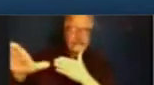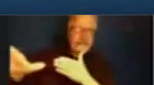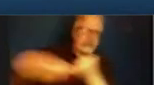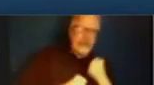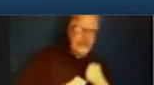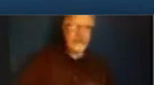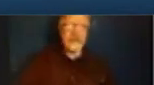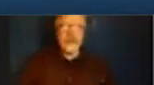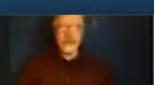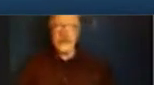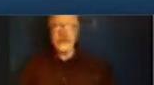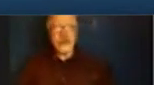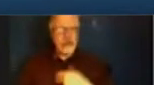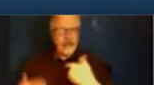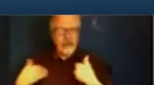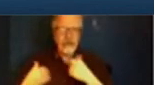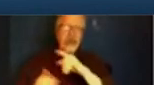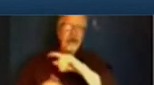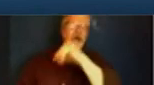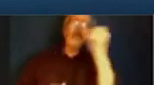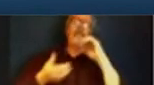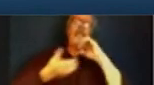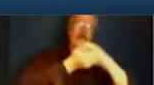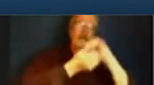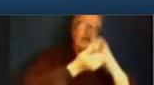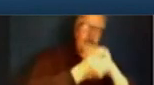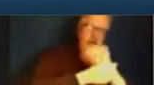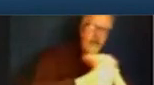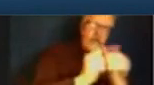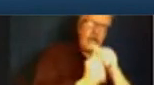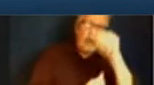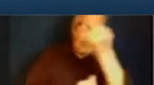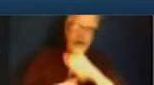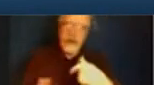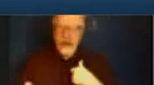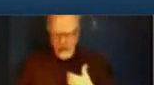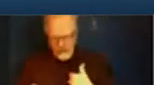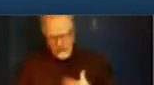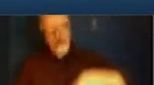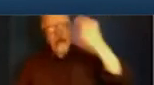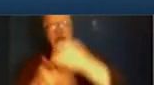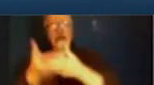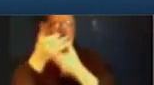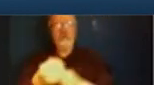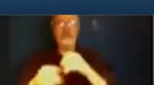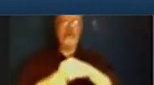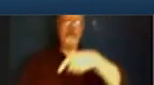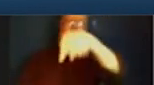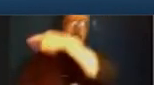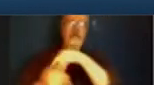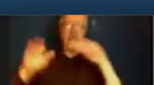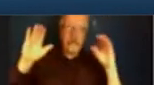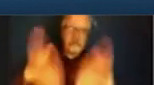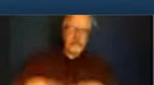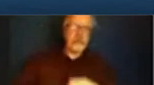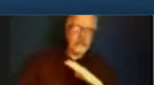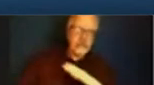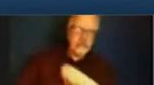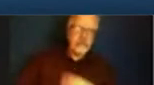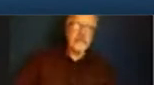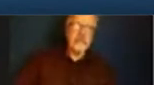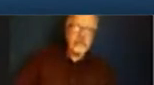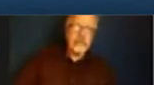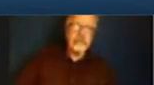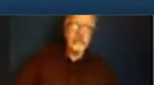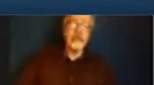other contexts. So I do have high confidence in that. As far as the distribution, first, we wanted to make sure that we have additional